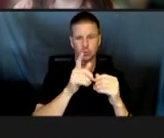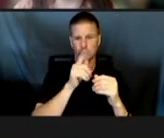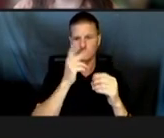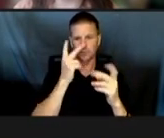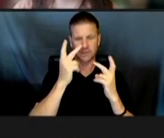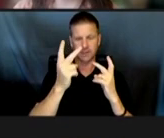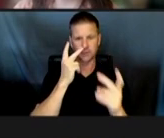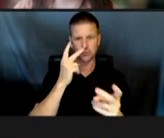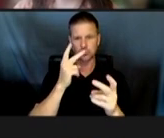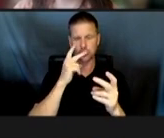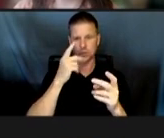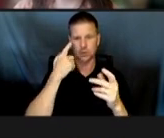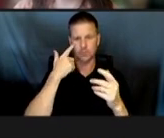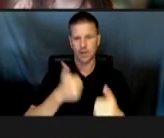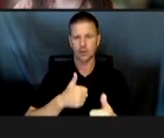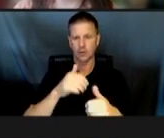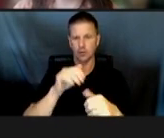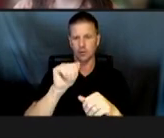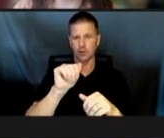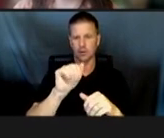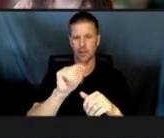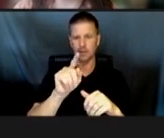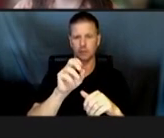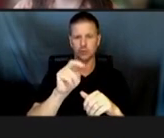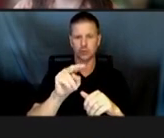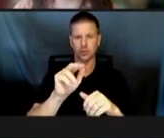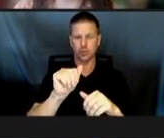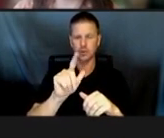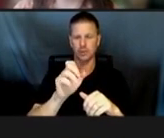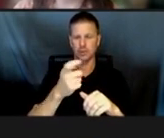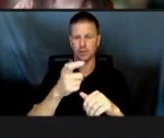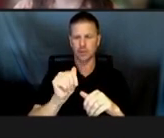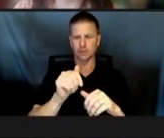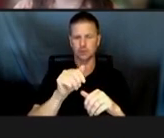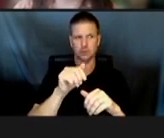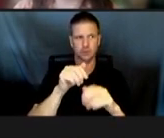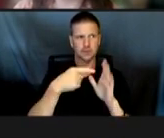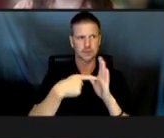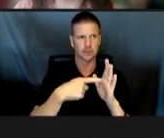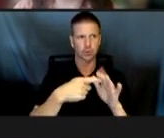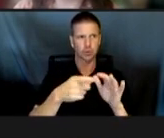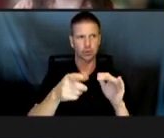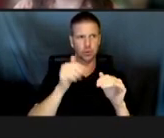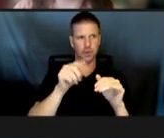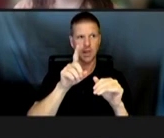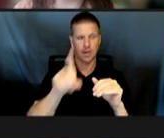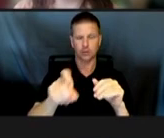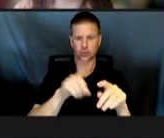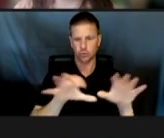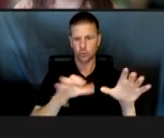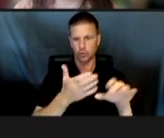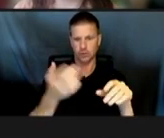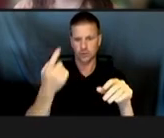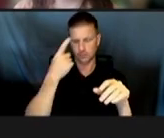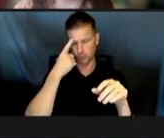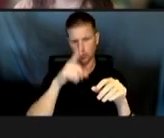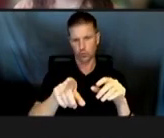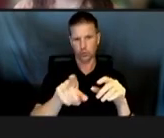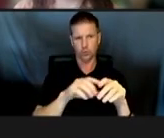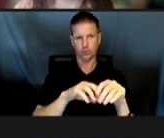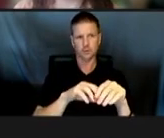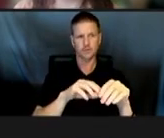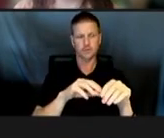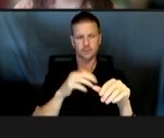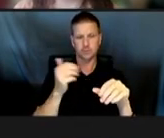impaired. Amazon Alexa, as a blanket example, you can ask it to do things for you. Call